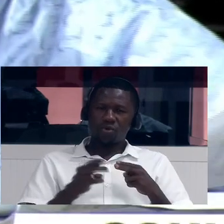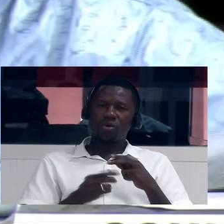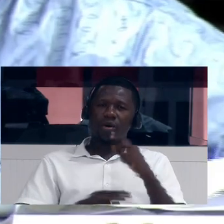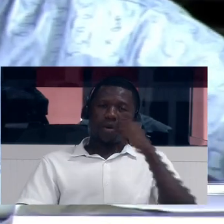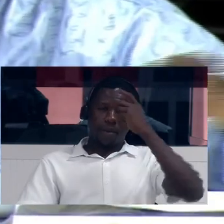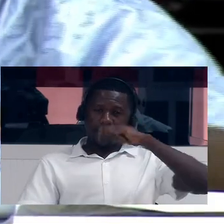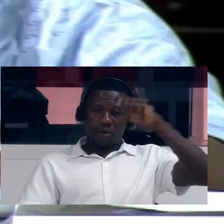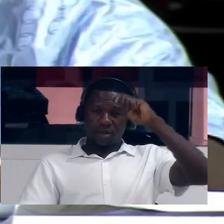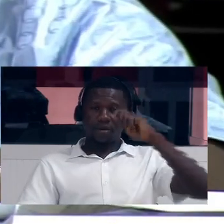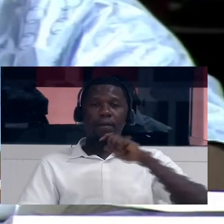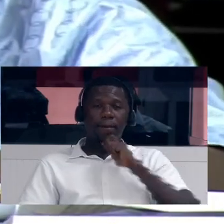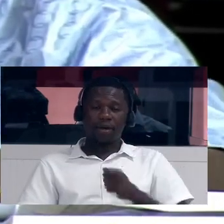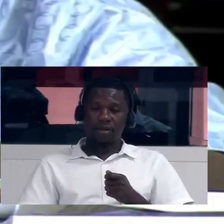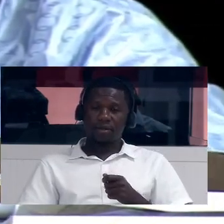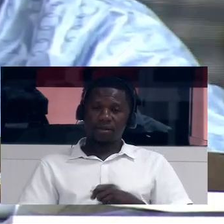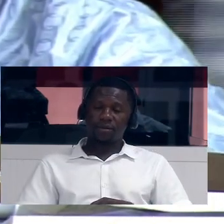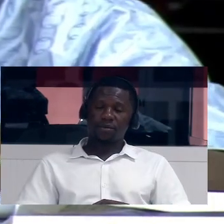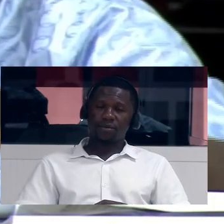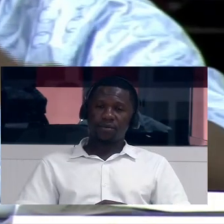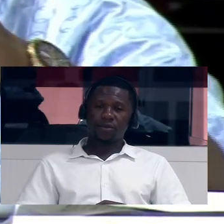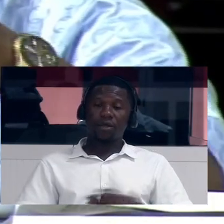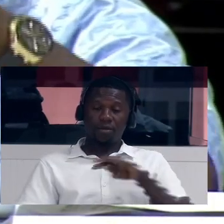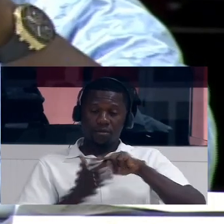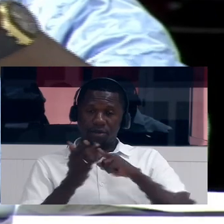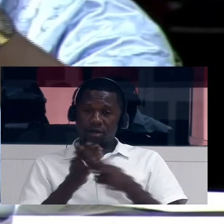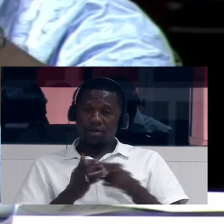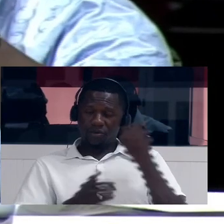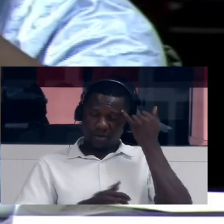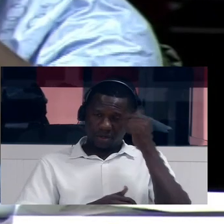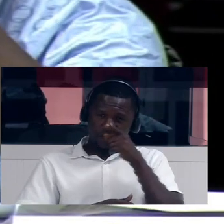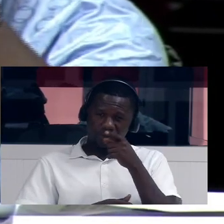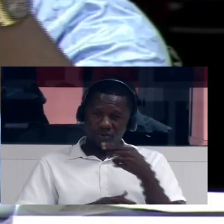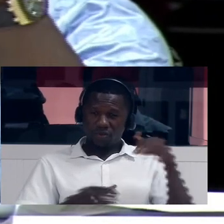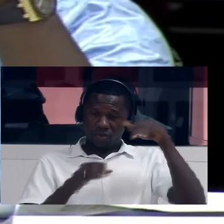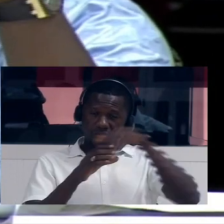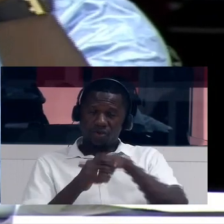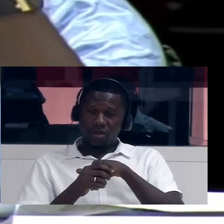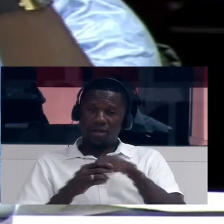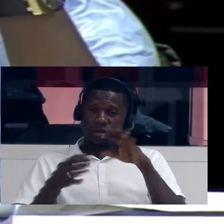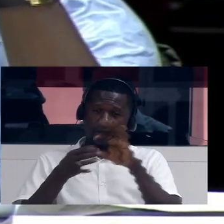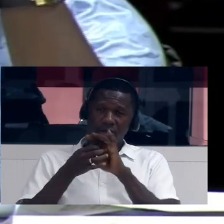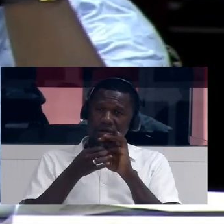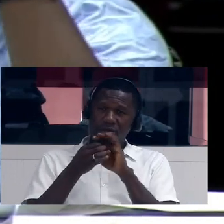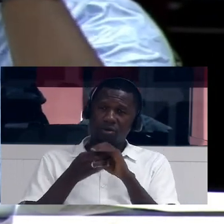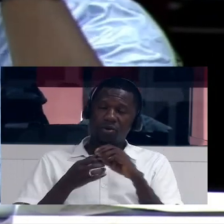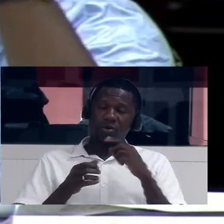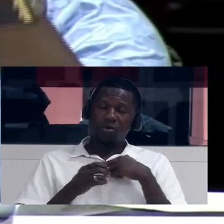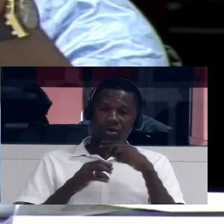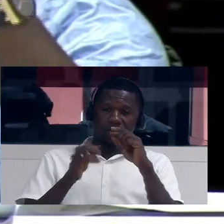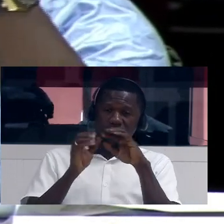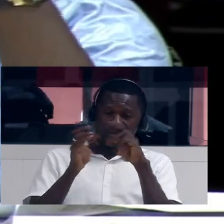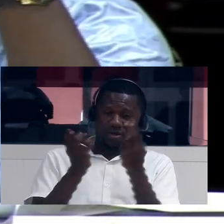in a sense, you're suggesting that you joined an organization or an entity that